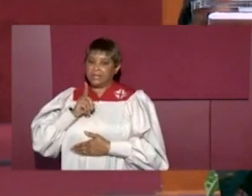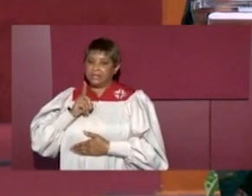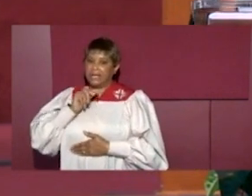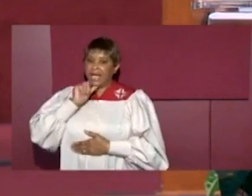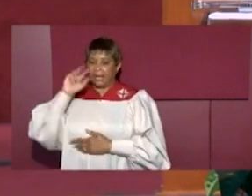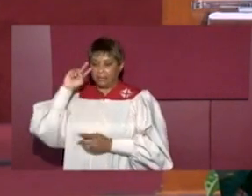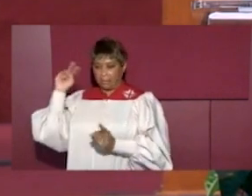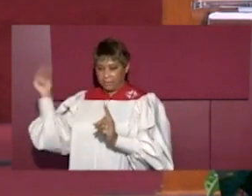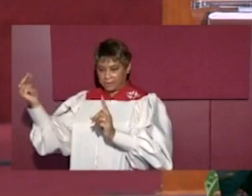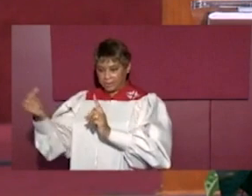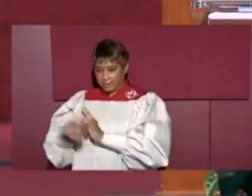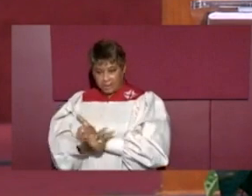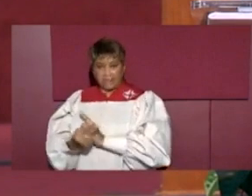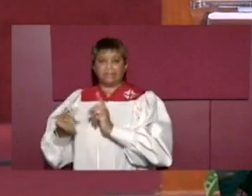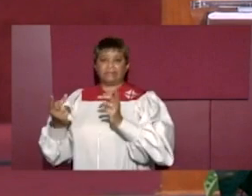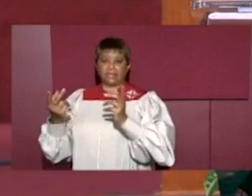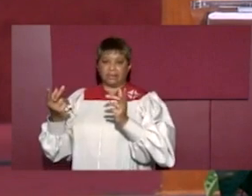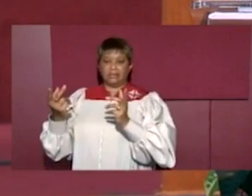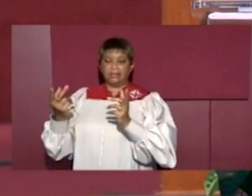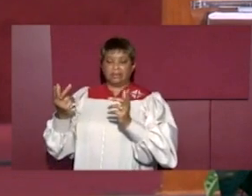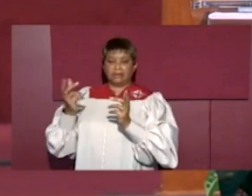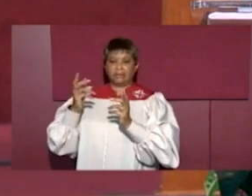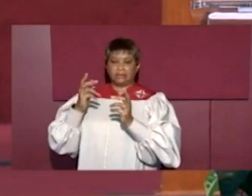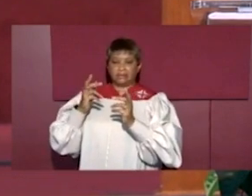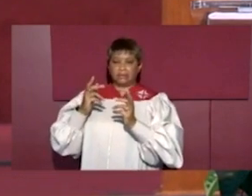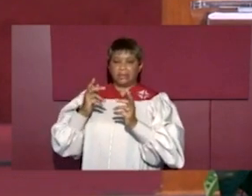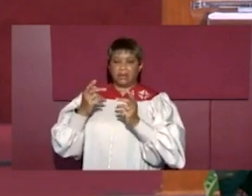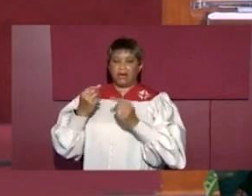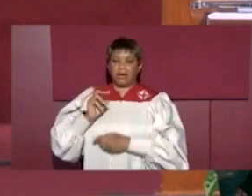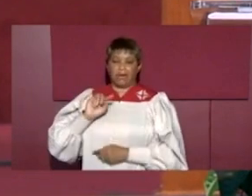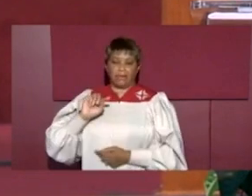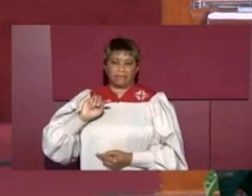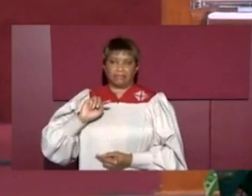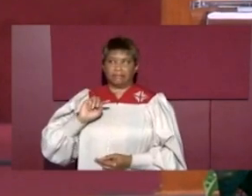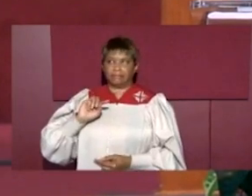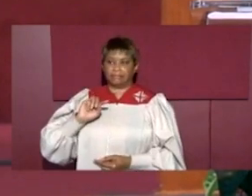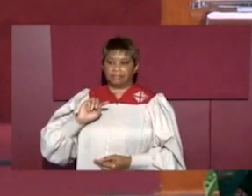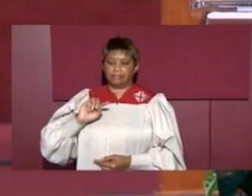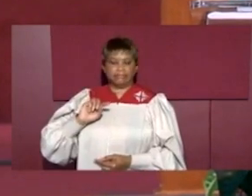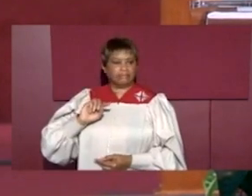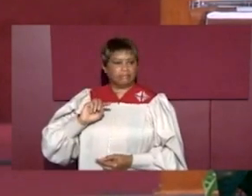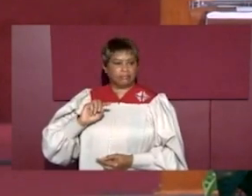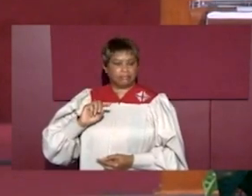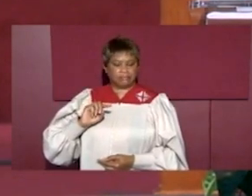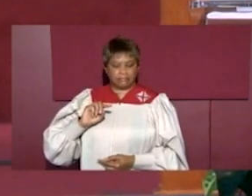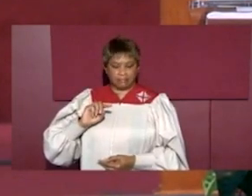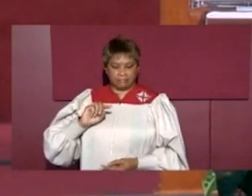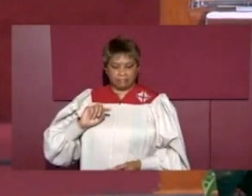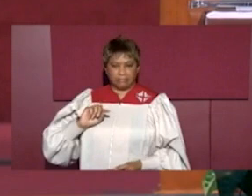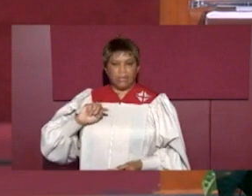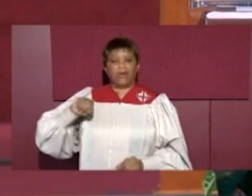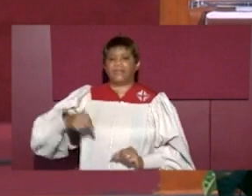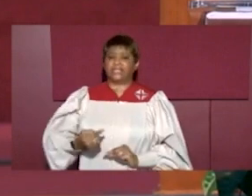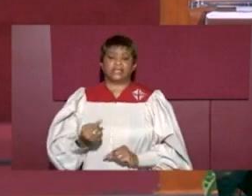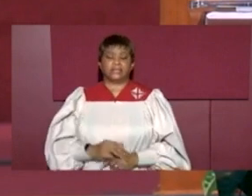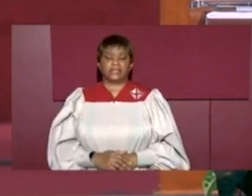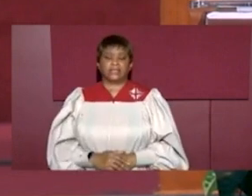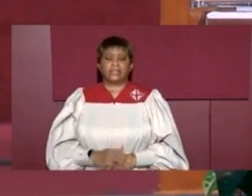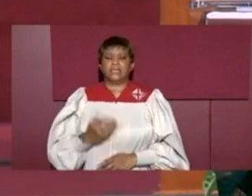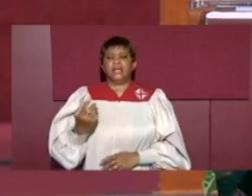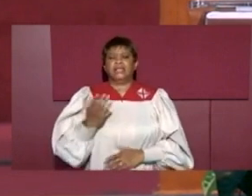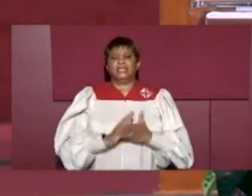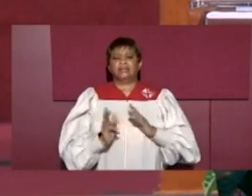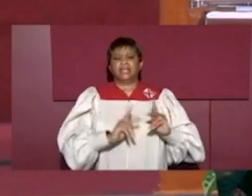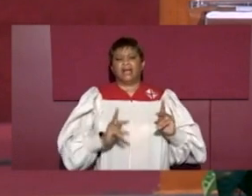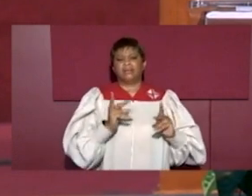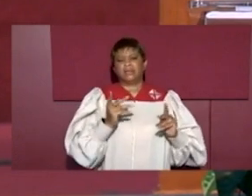real things that really happen to us. So I'm not minimizing the fact that in life, sometimes people do horrible, terrible, horrific things